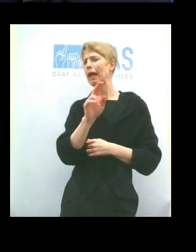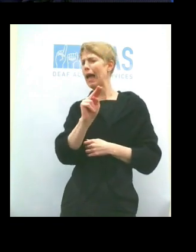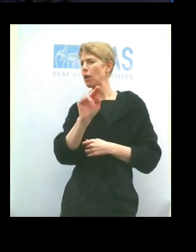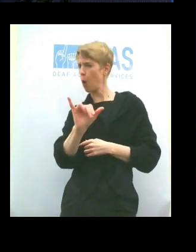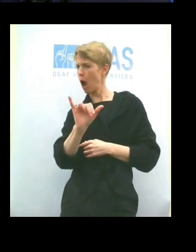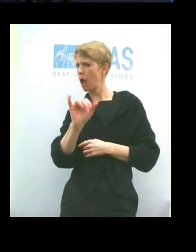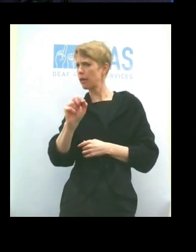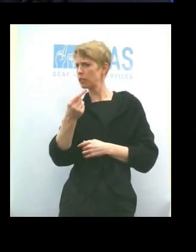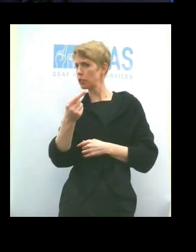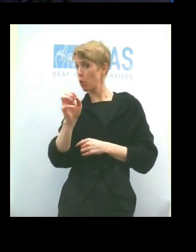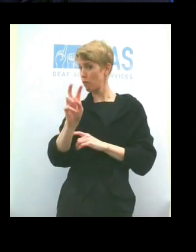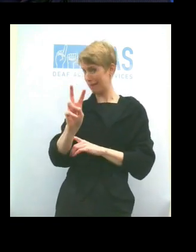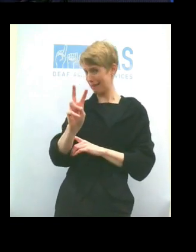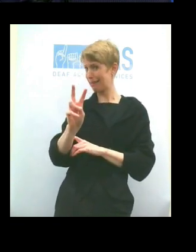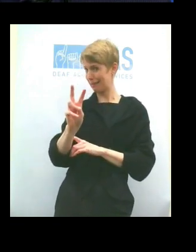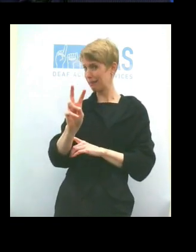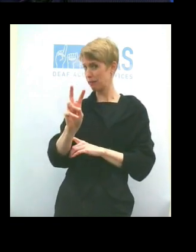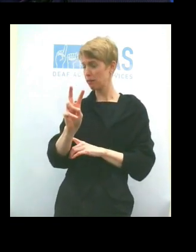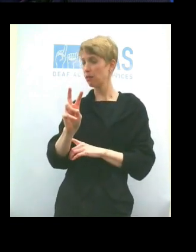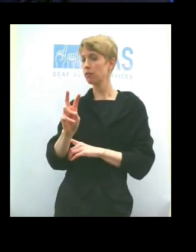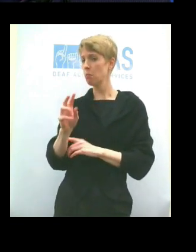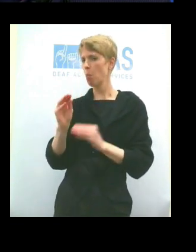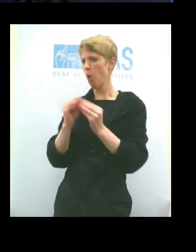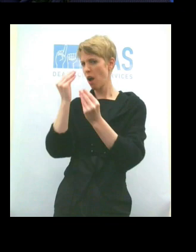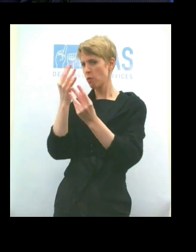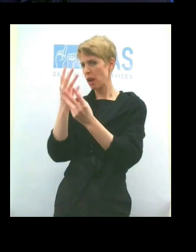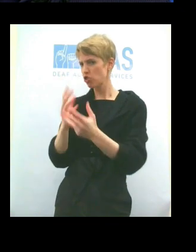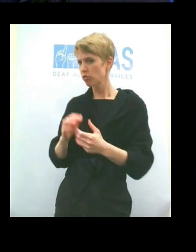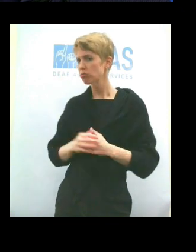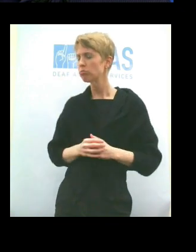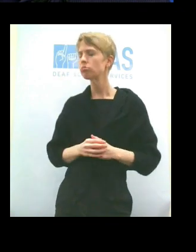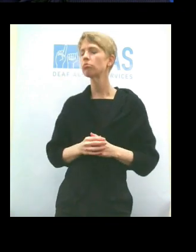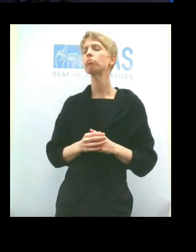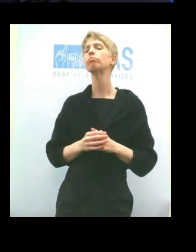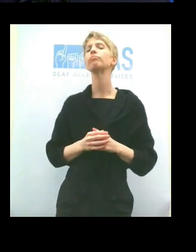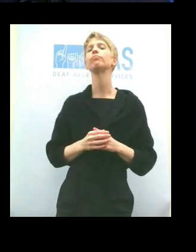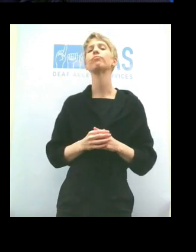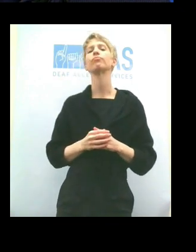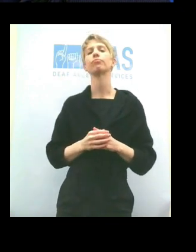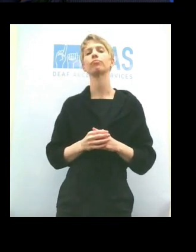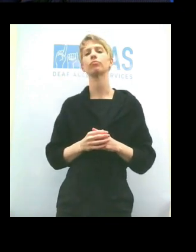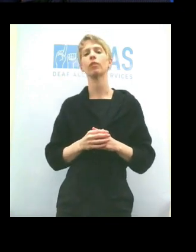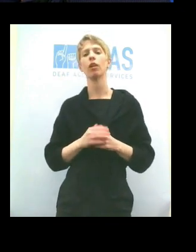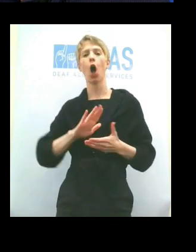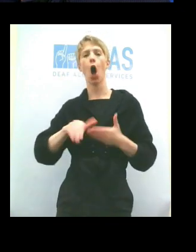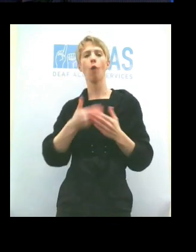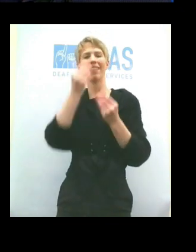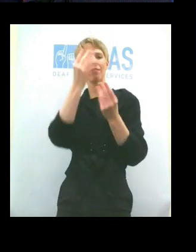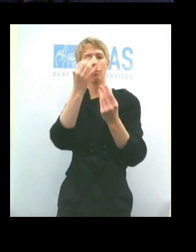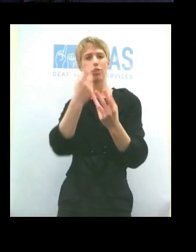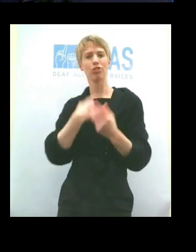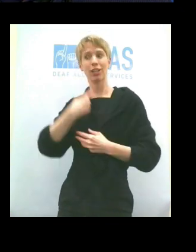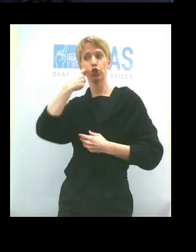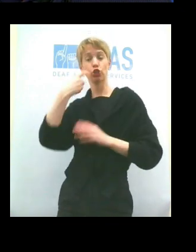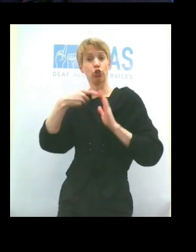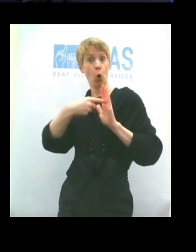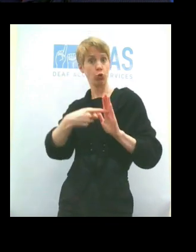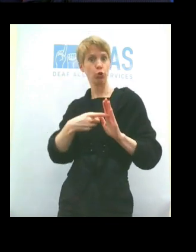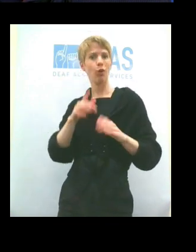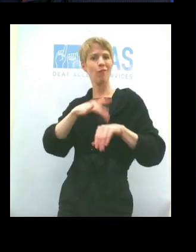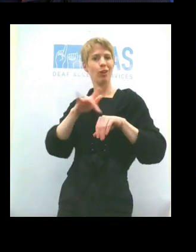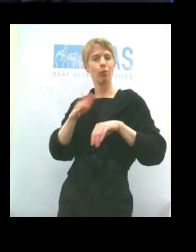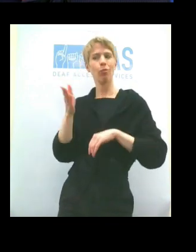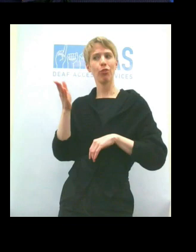forward.ny.gov. You'll also find the regional monitoring dashboard there, the information I just showed you on the previous screen. And industries